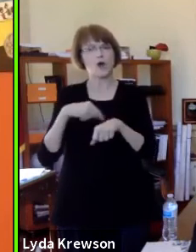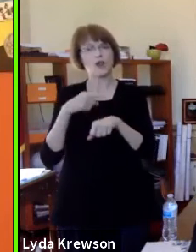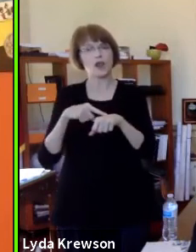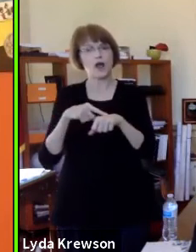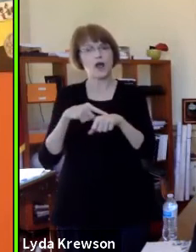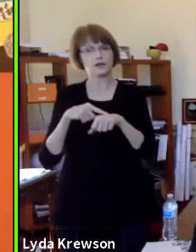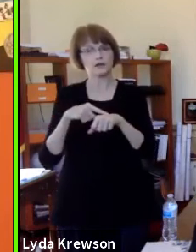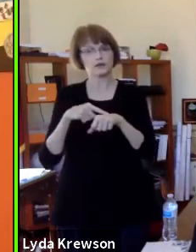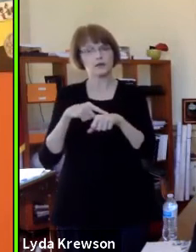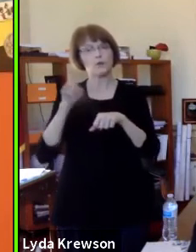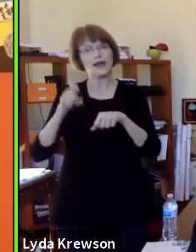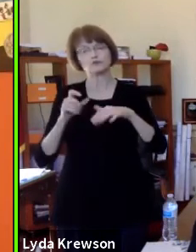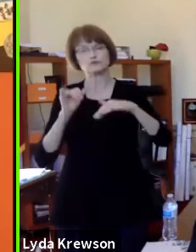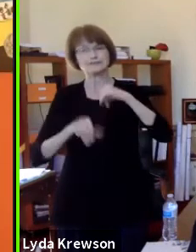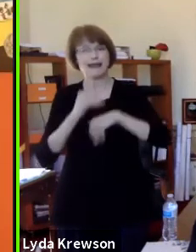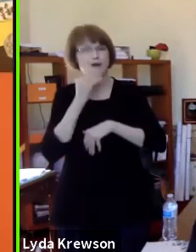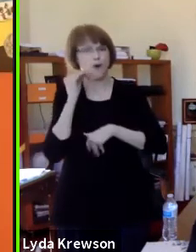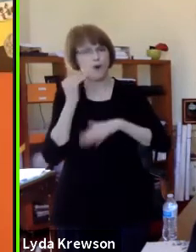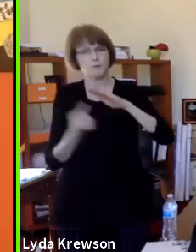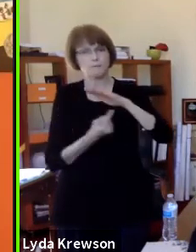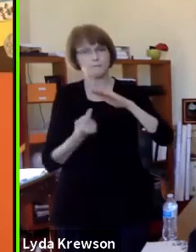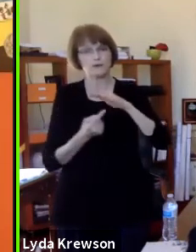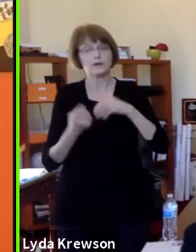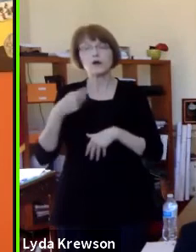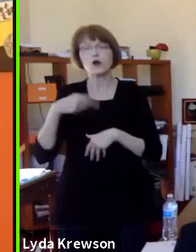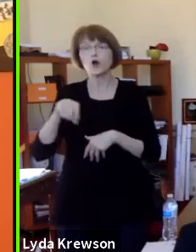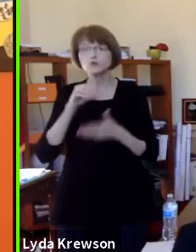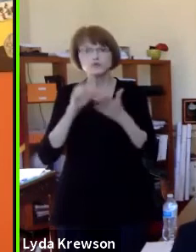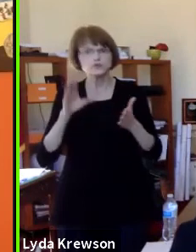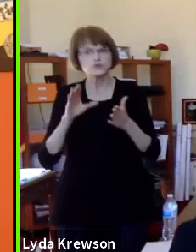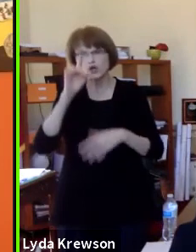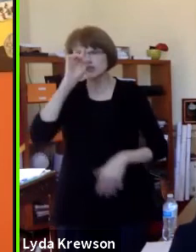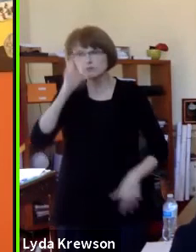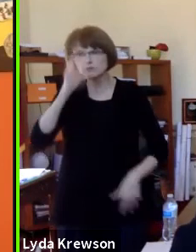be quarantined? Oh, you students are so smart.